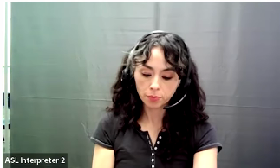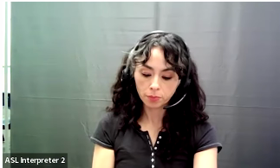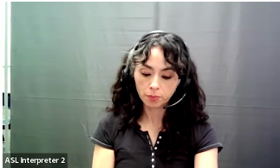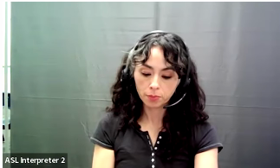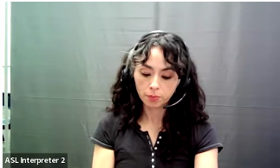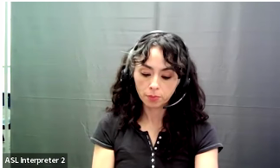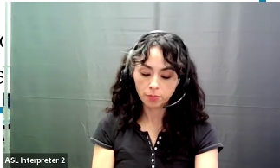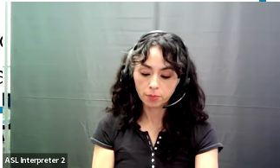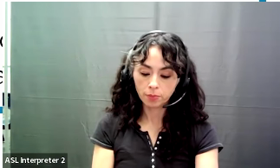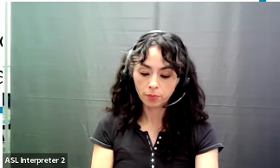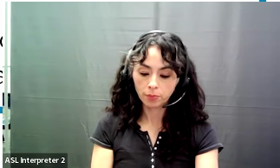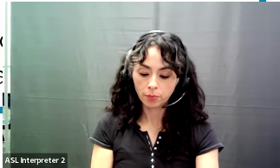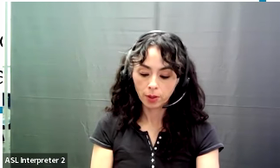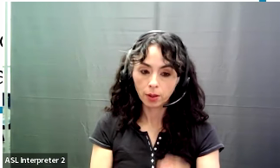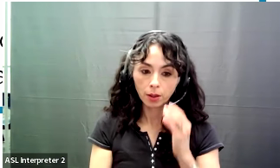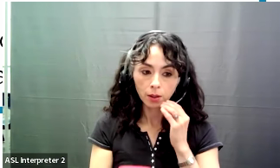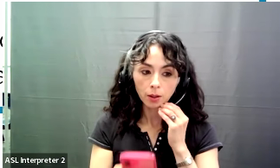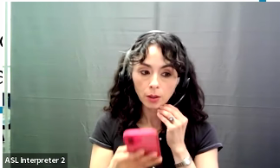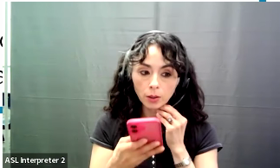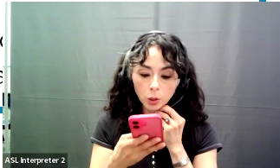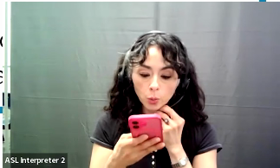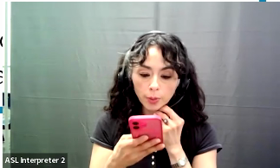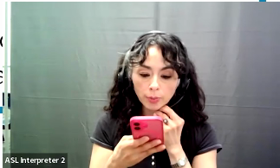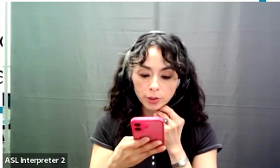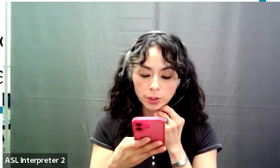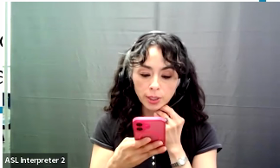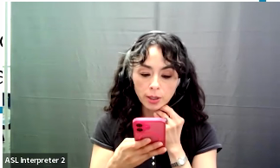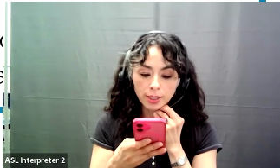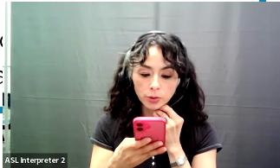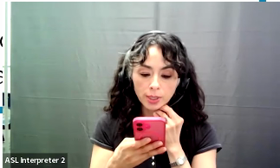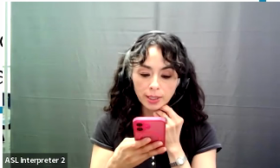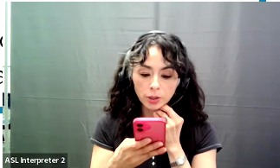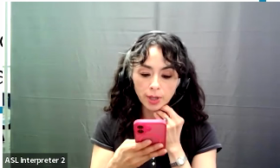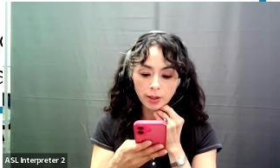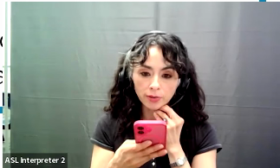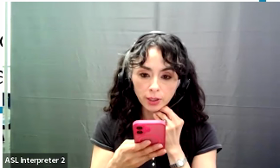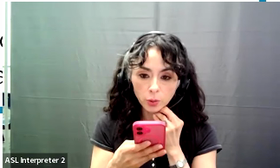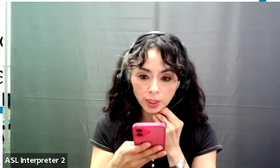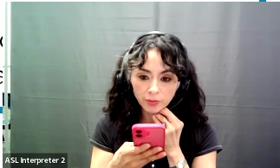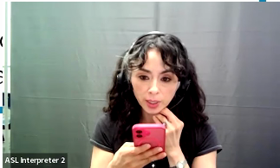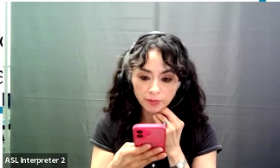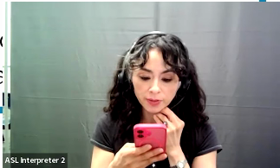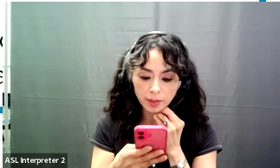information that you wish to. The resources for today, well, I am going to be here